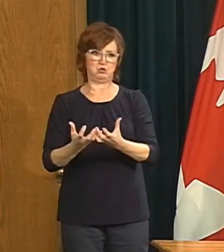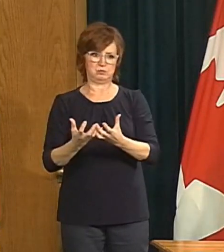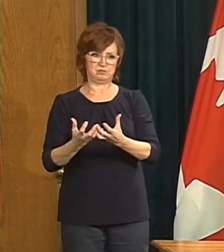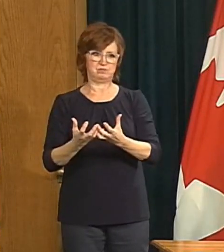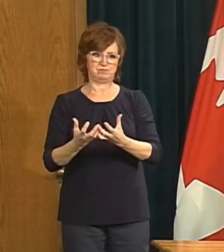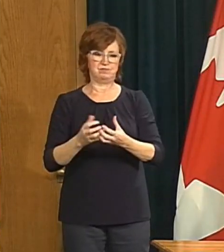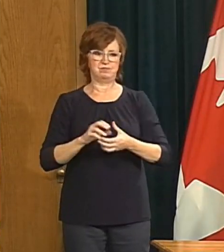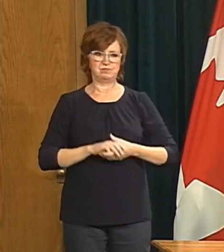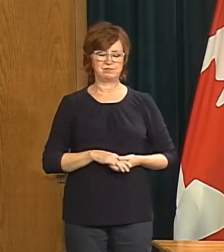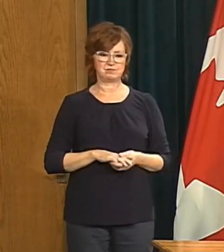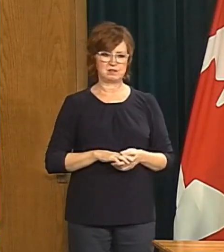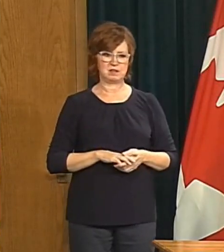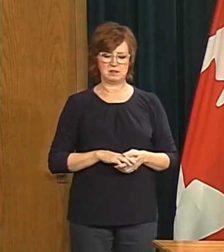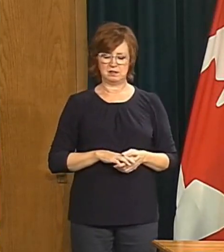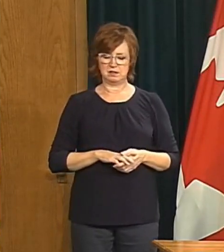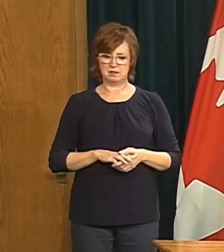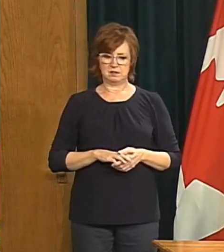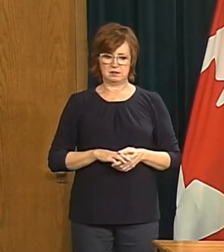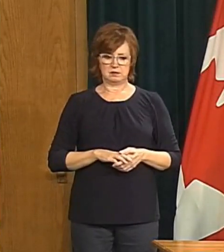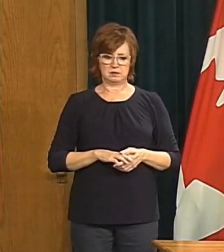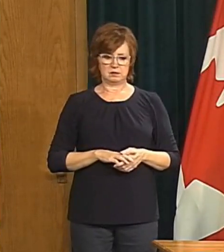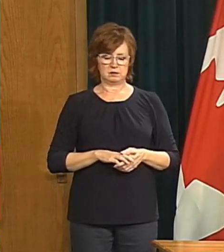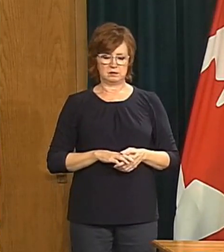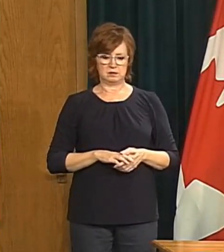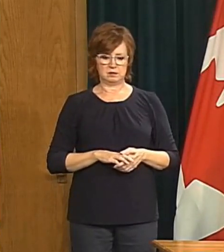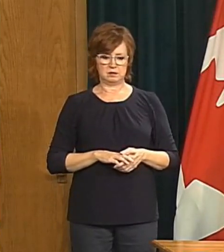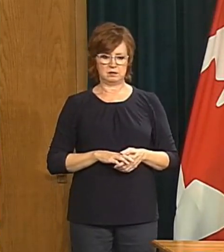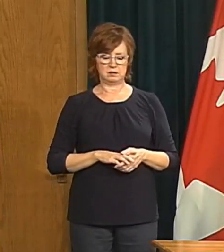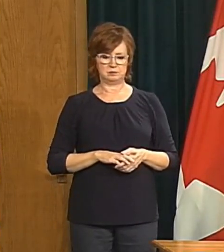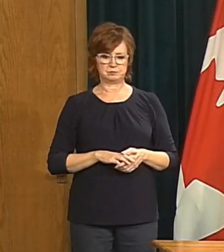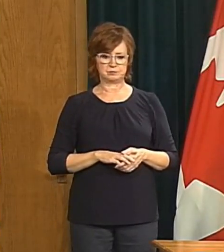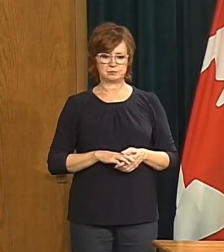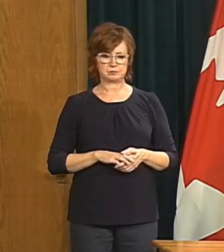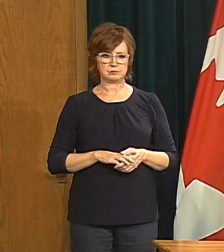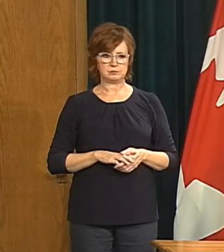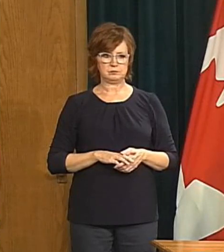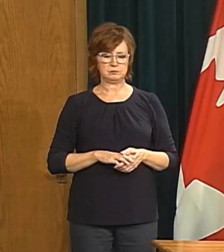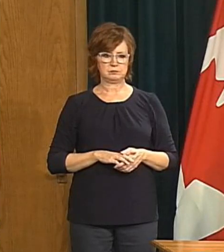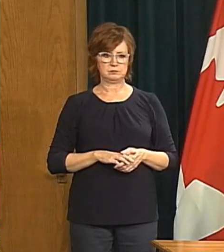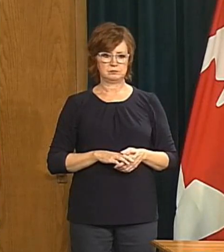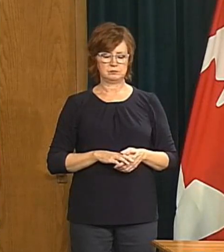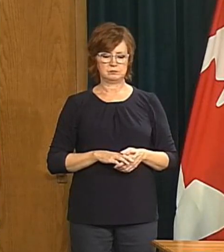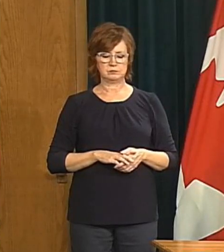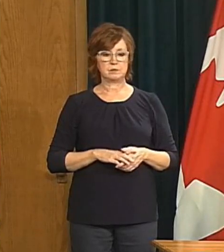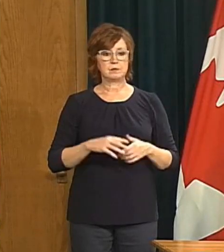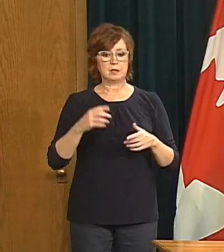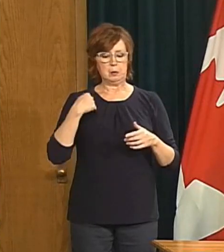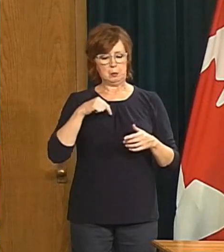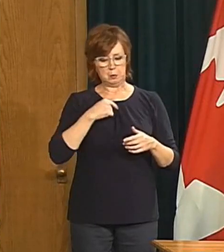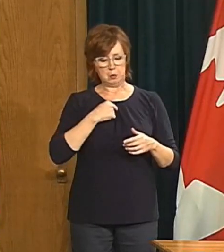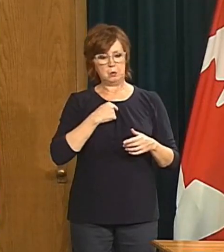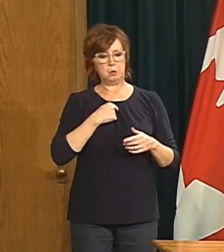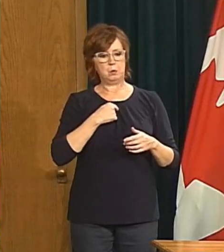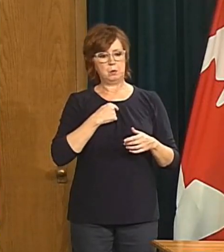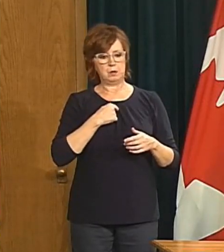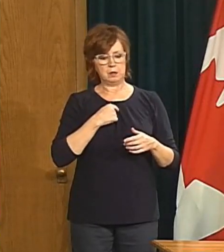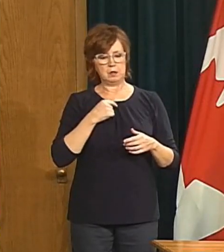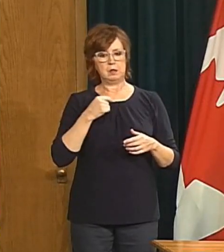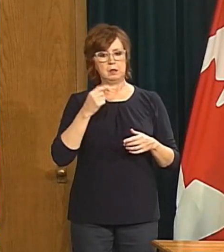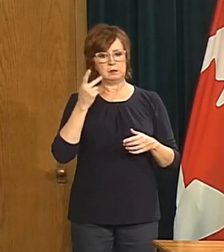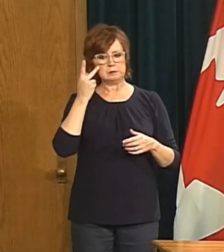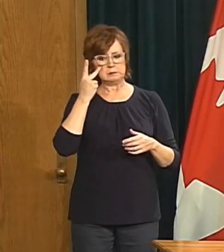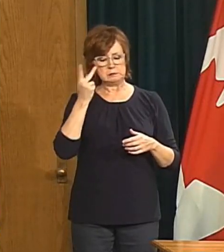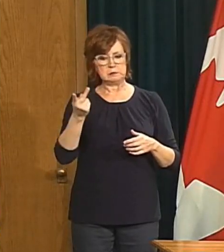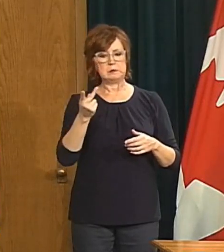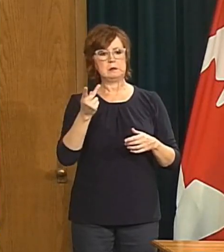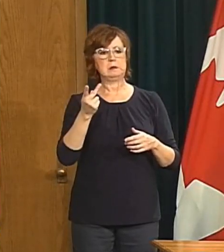these restrictions, and today is a reminder that we have an industry that is locally going to become more active in the